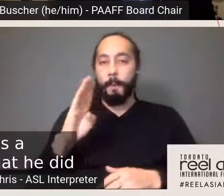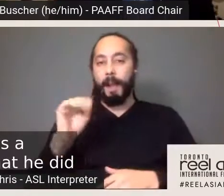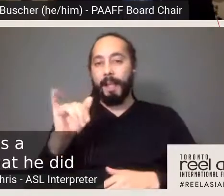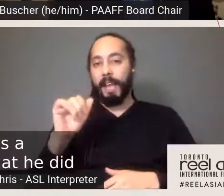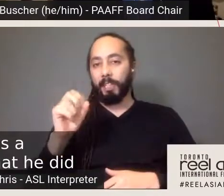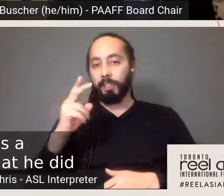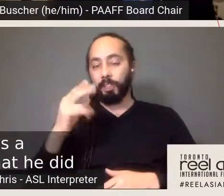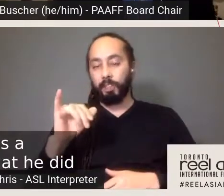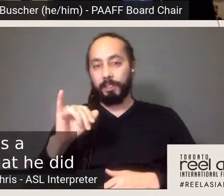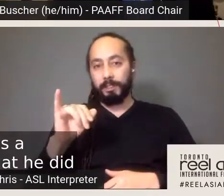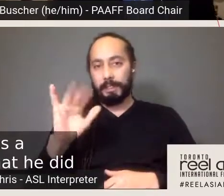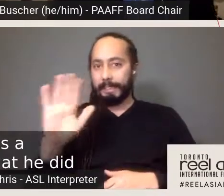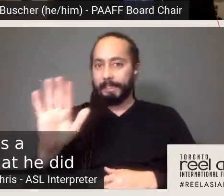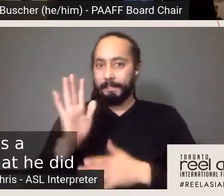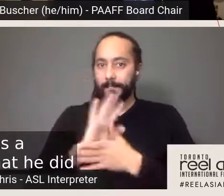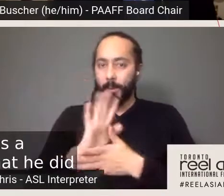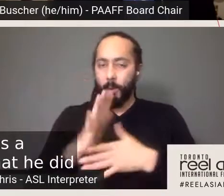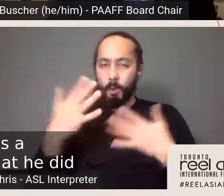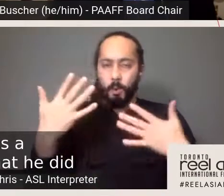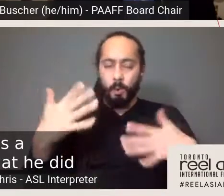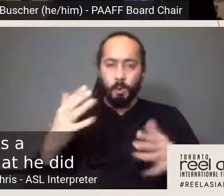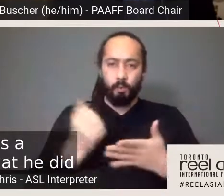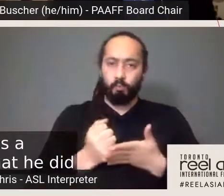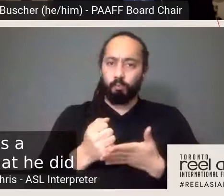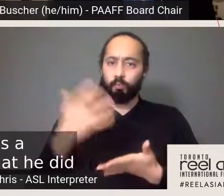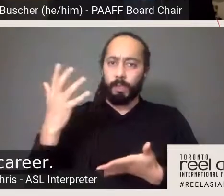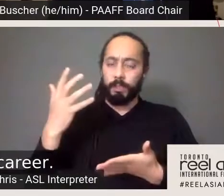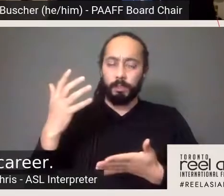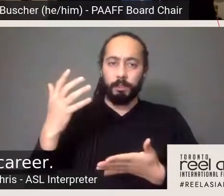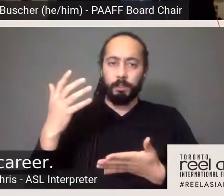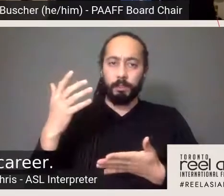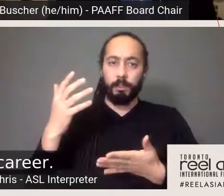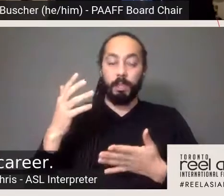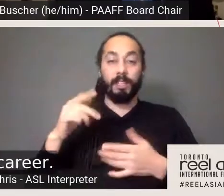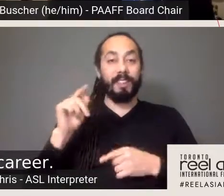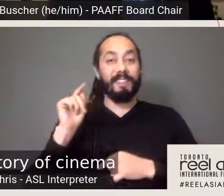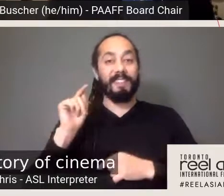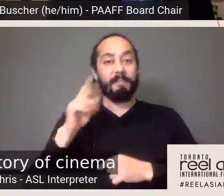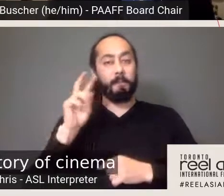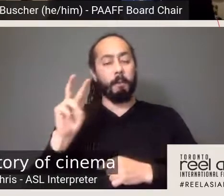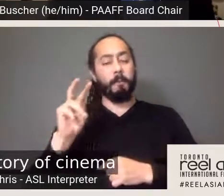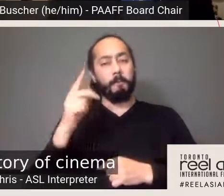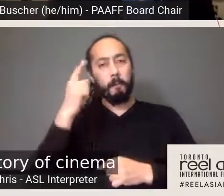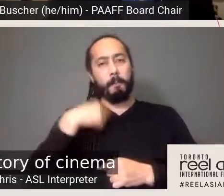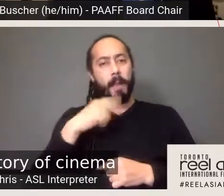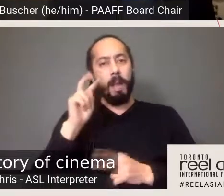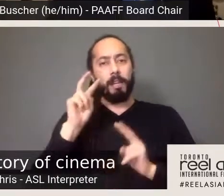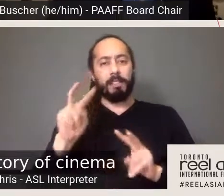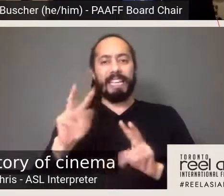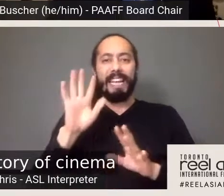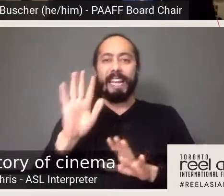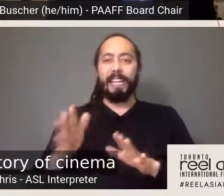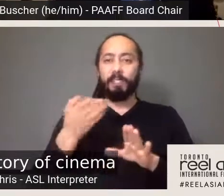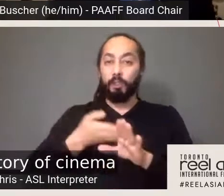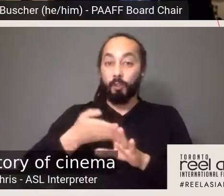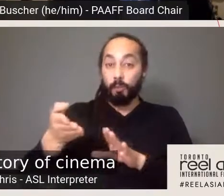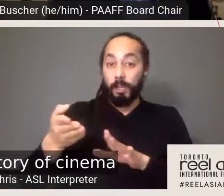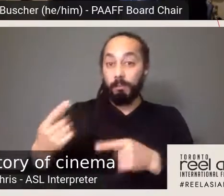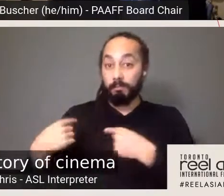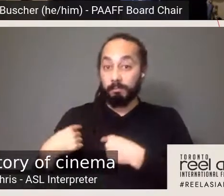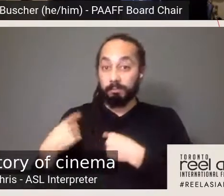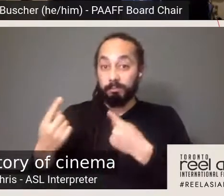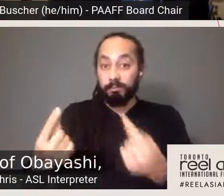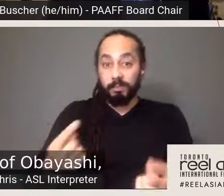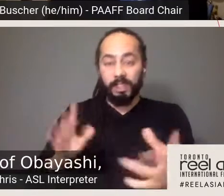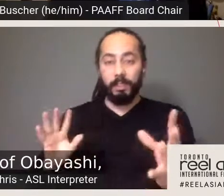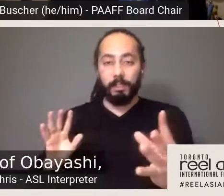a culmination of what he did throughout his career. So it's not only the history